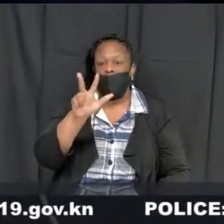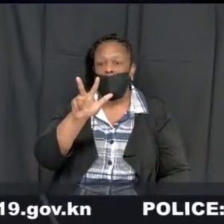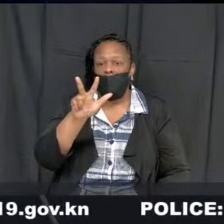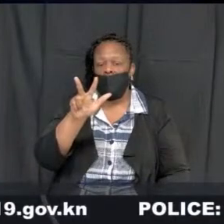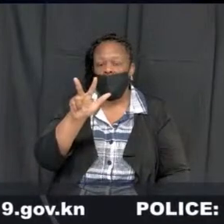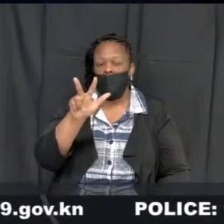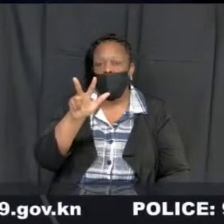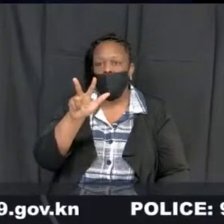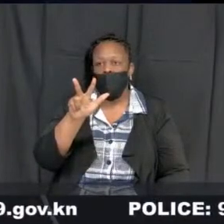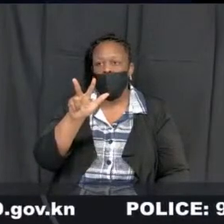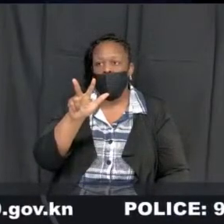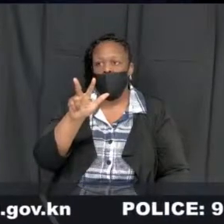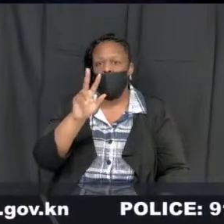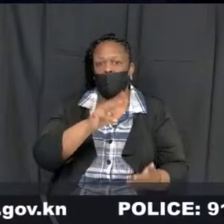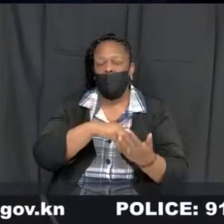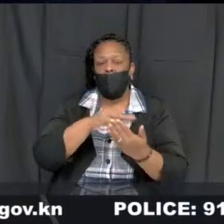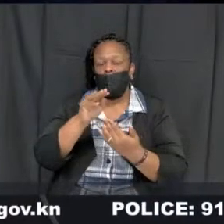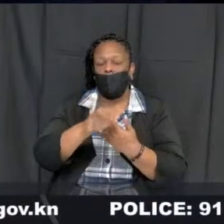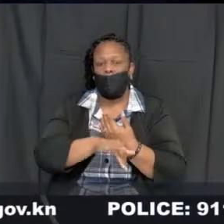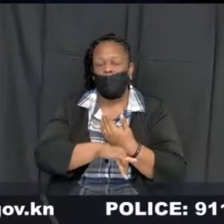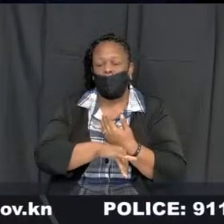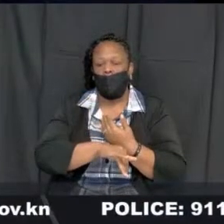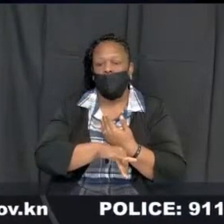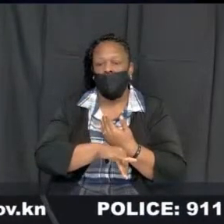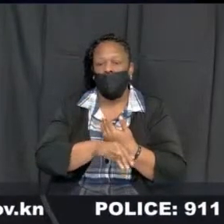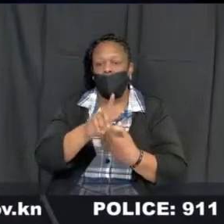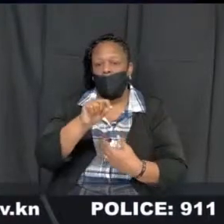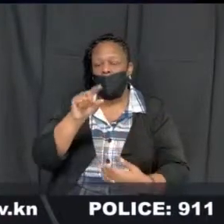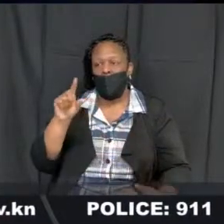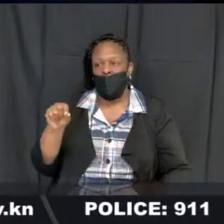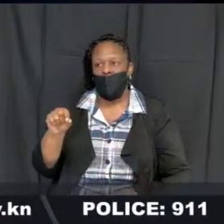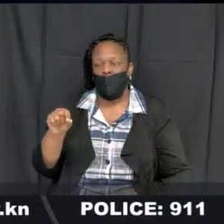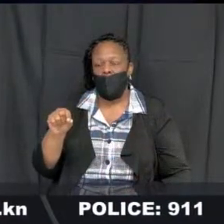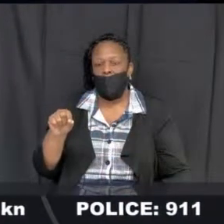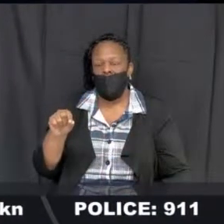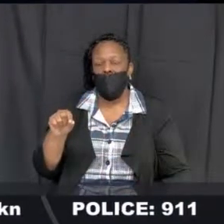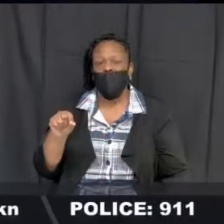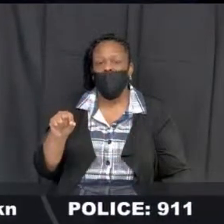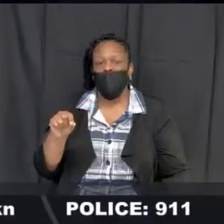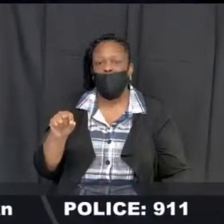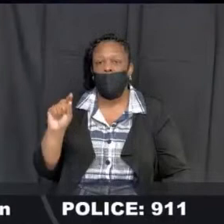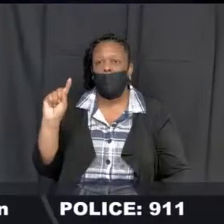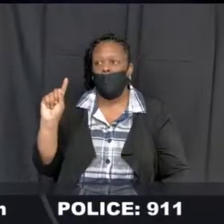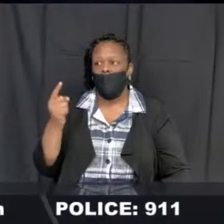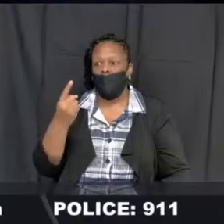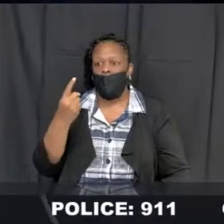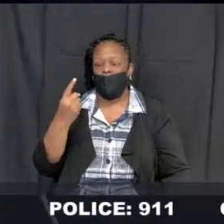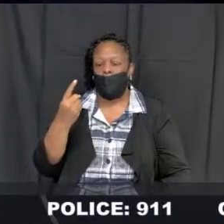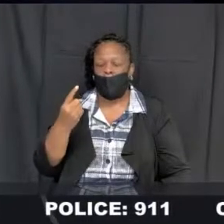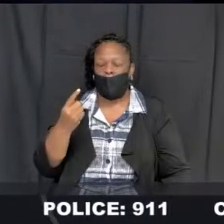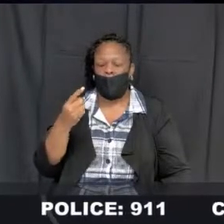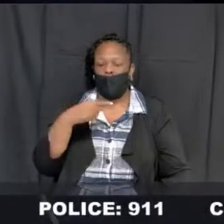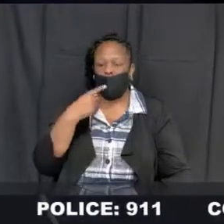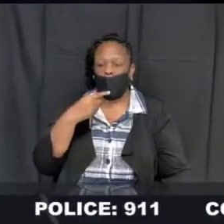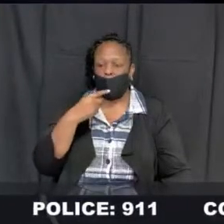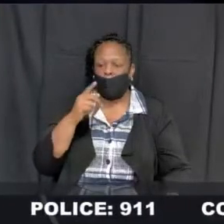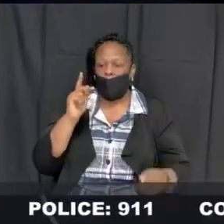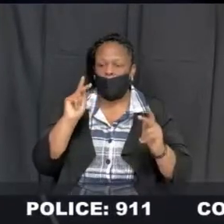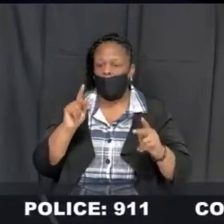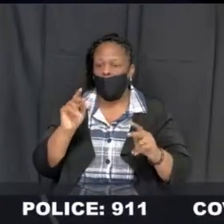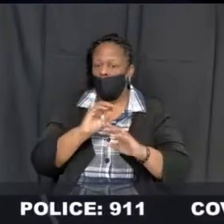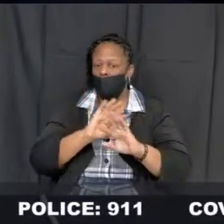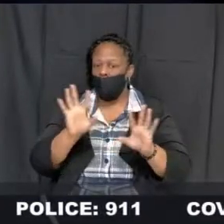travel advisory against the China, Iran, Hong Kong, Singapore, South